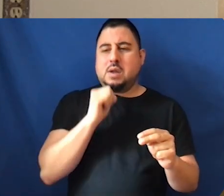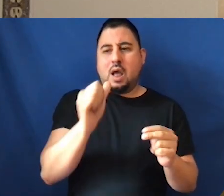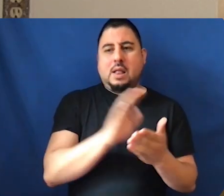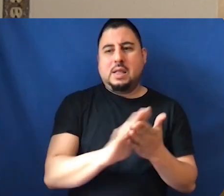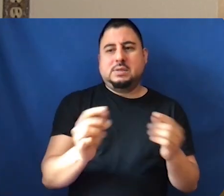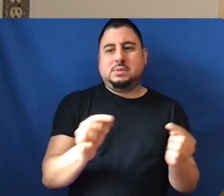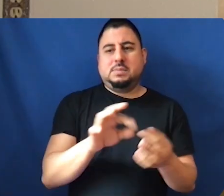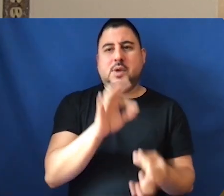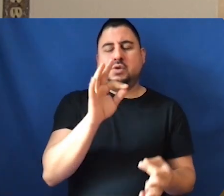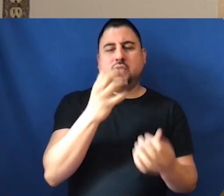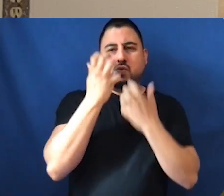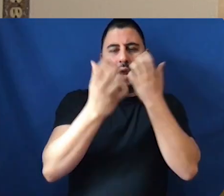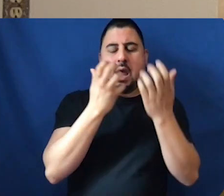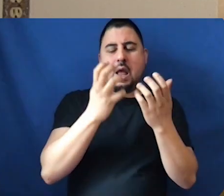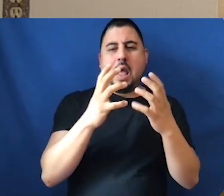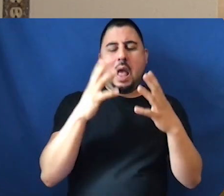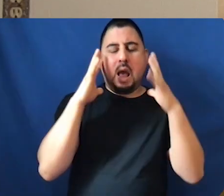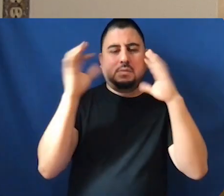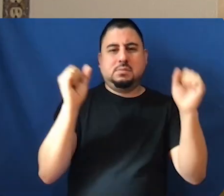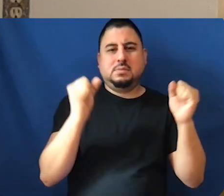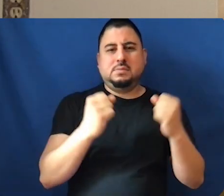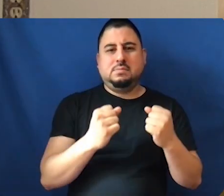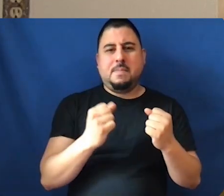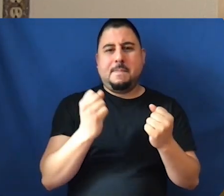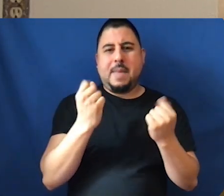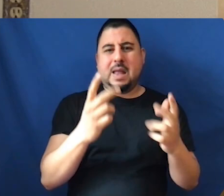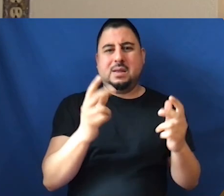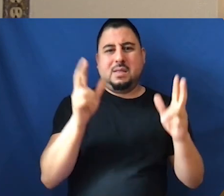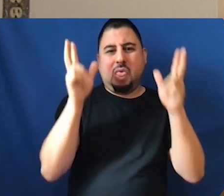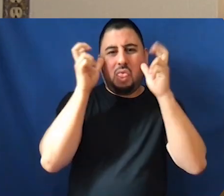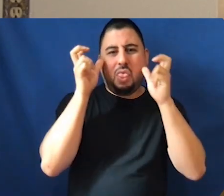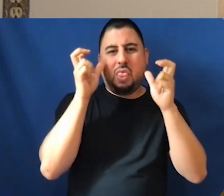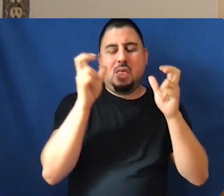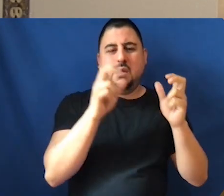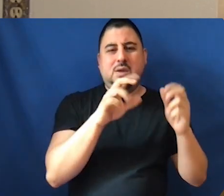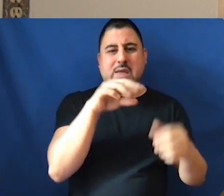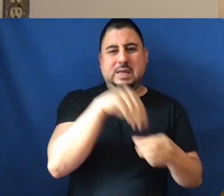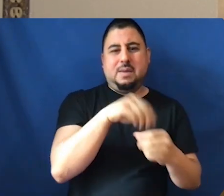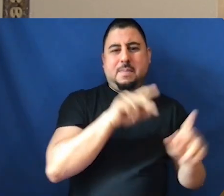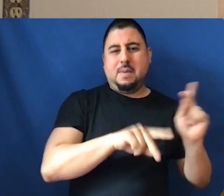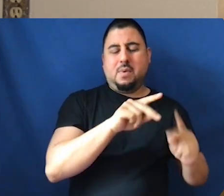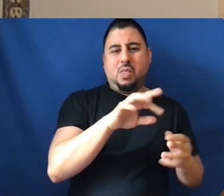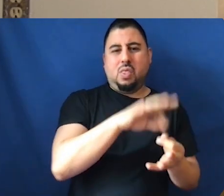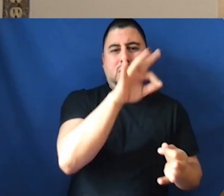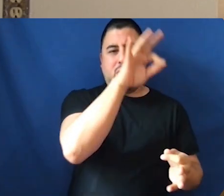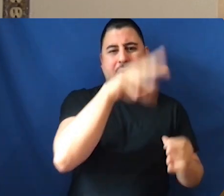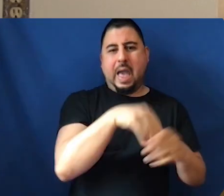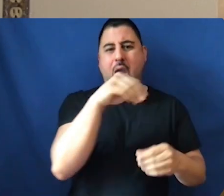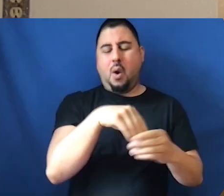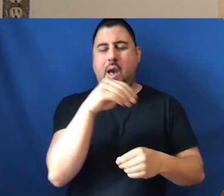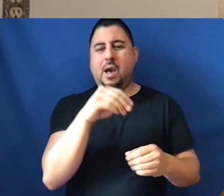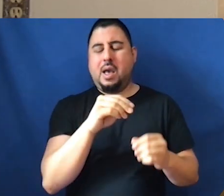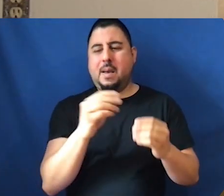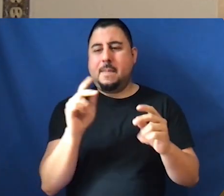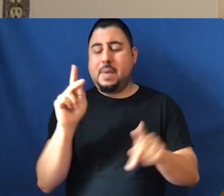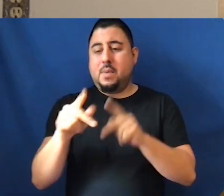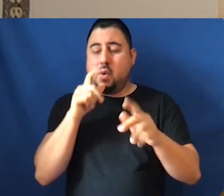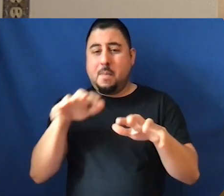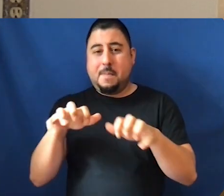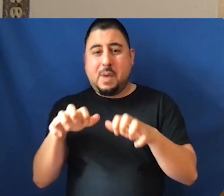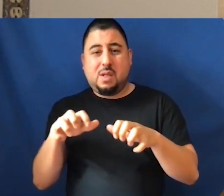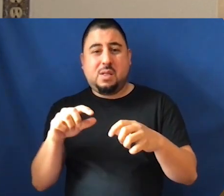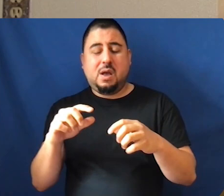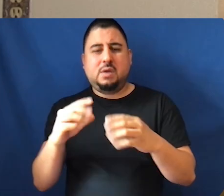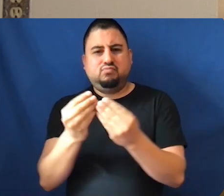out in a loud voice, came out of many possessed people, and many paralyzed or crippled people were cured. There